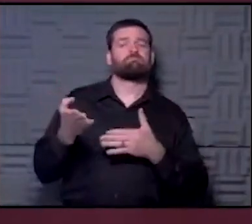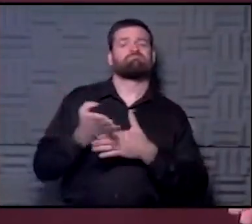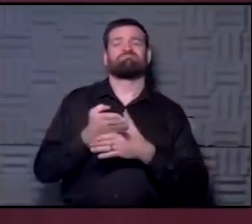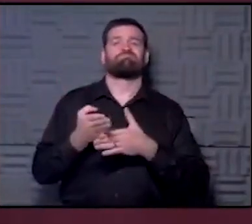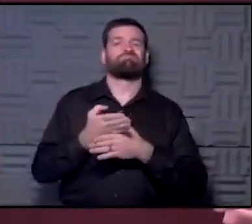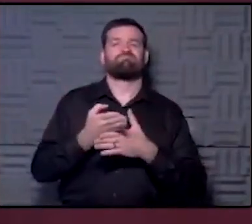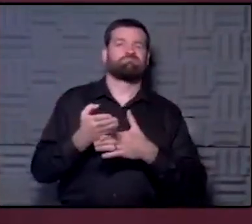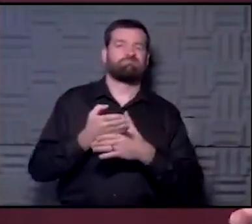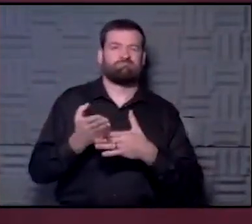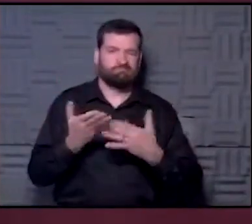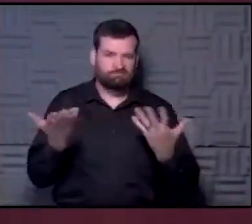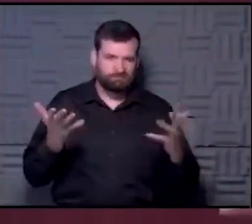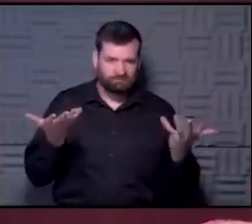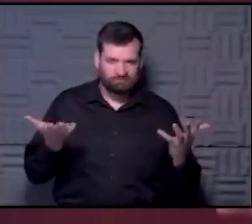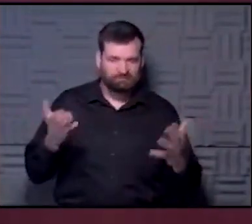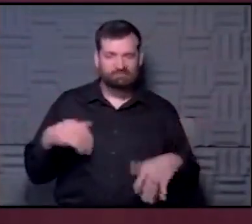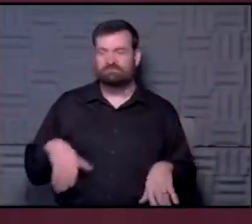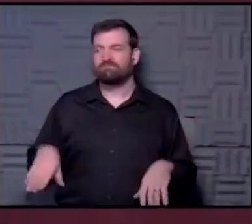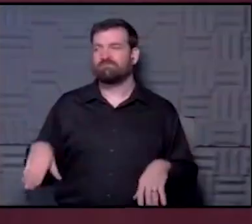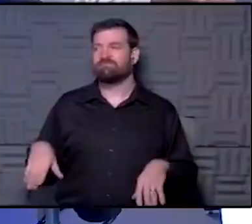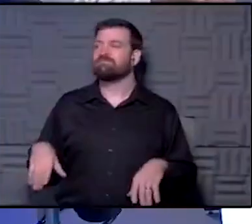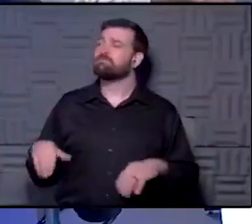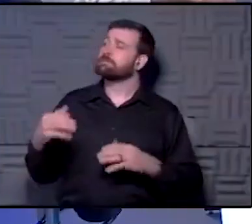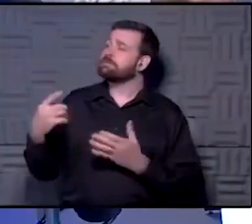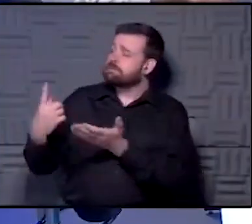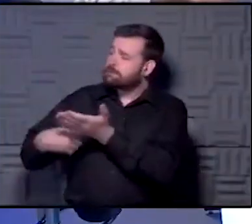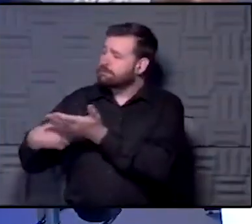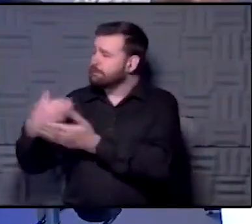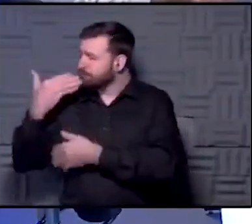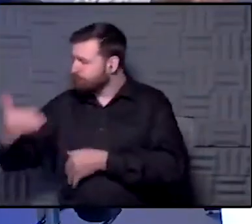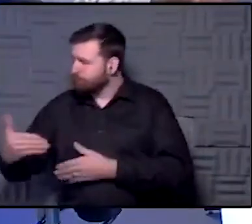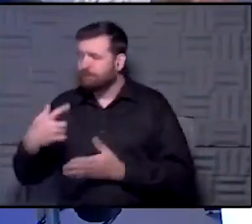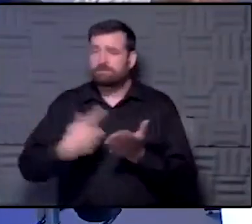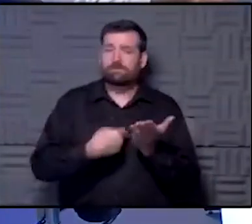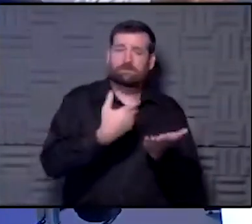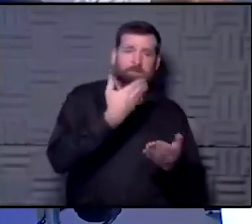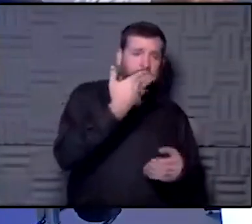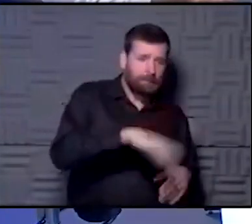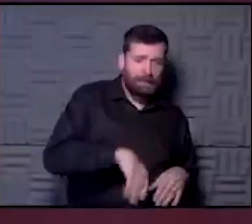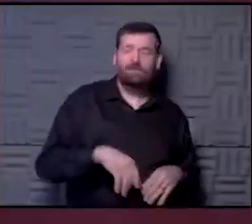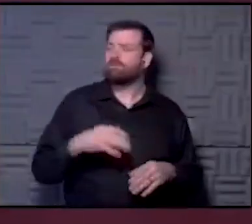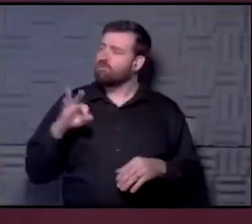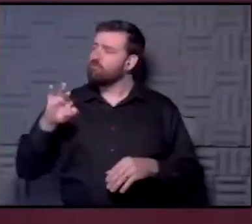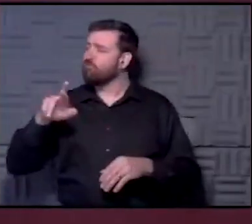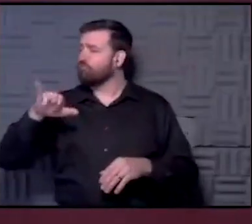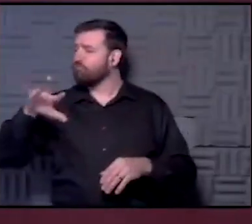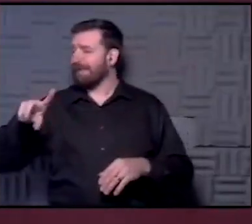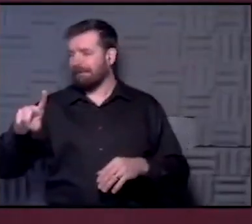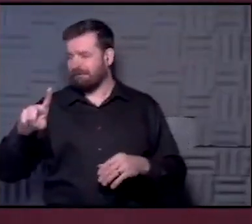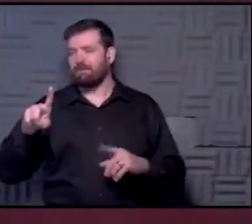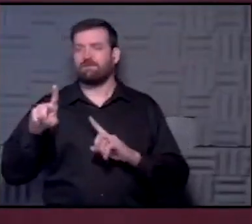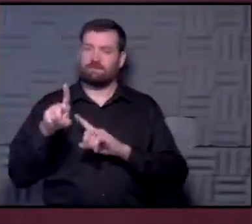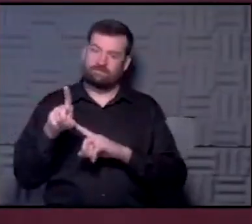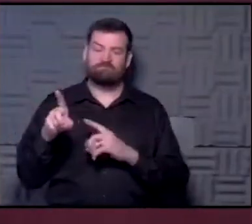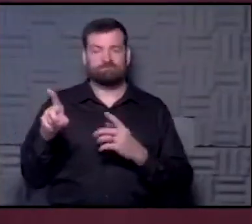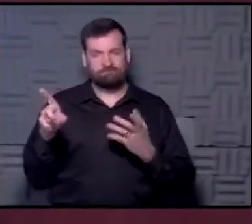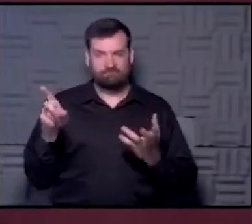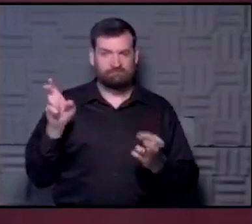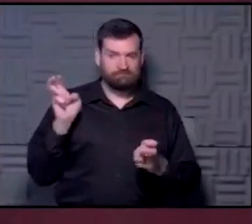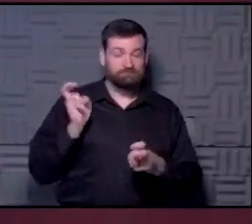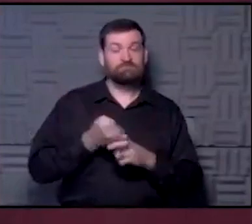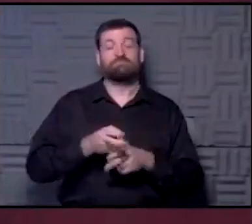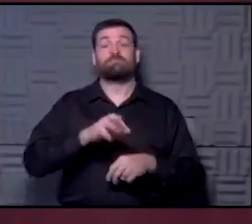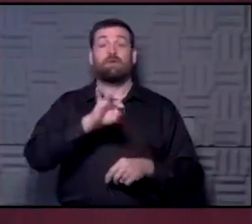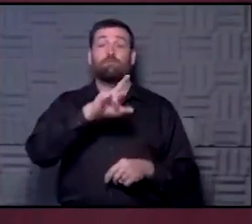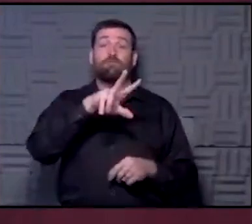it fits somewhere in the middle of the... Okay, sometimes good, sometimes bad. Just don't have too much of it. Yeah, the fried foods Okay. definitely, right. They can get right. you. Even if you're